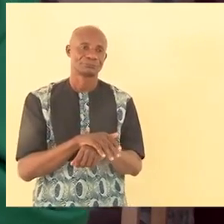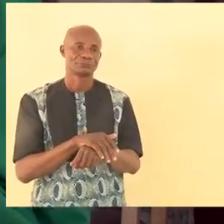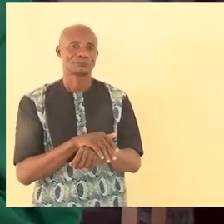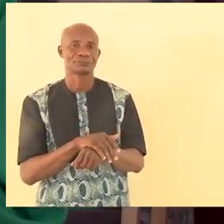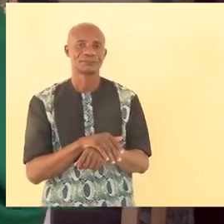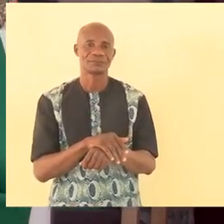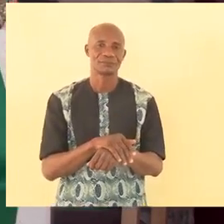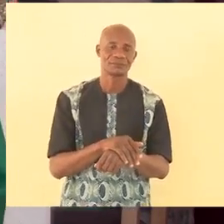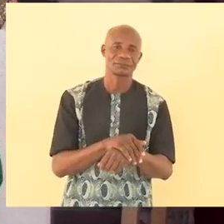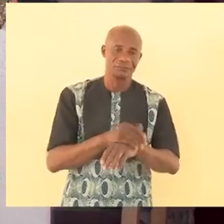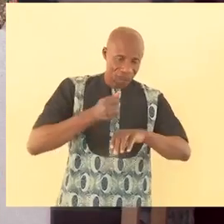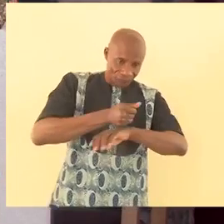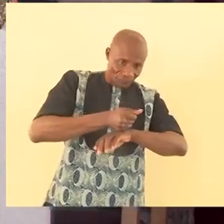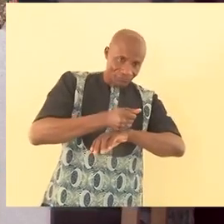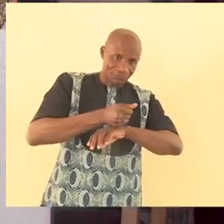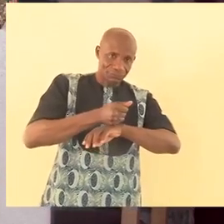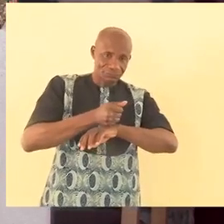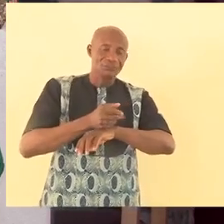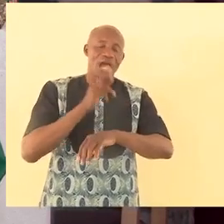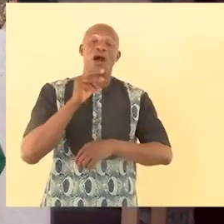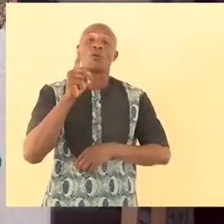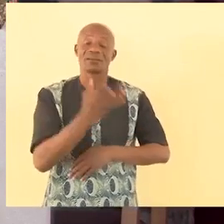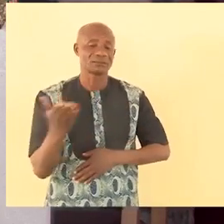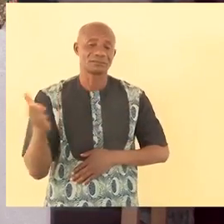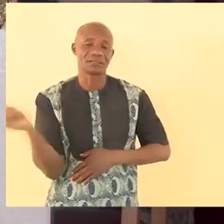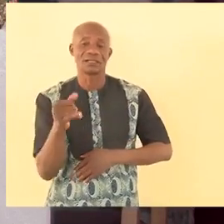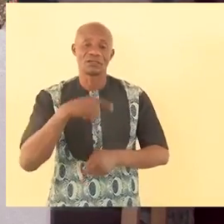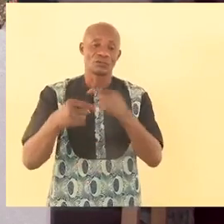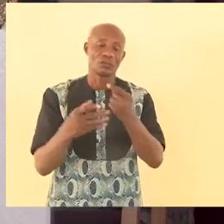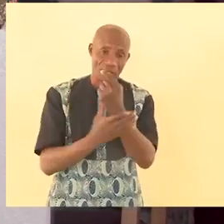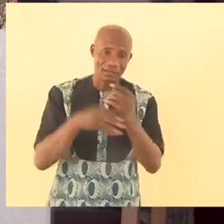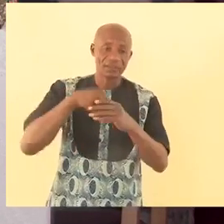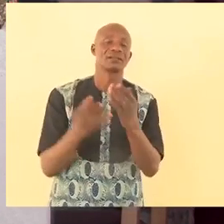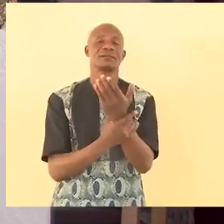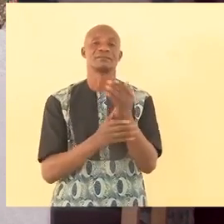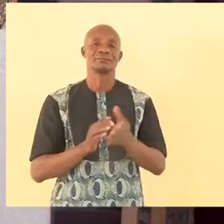Flattery and gossip are one thing. They go hand in hand.